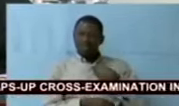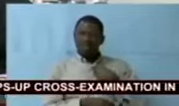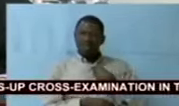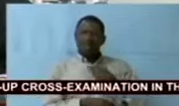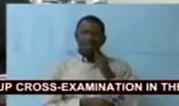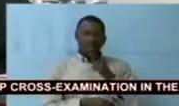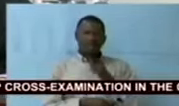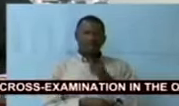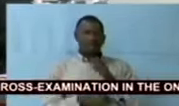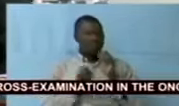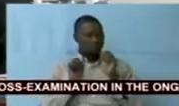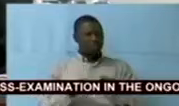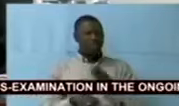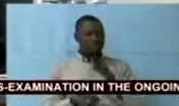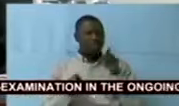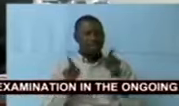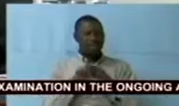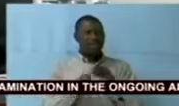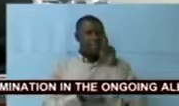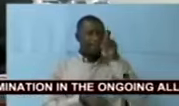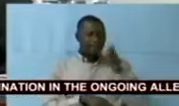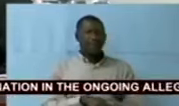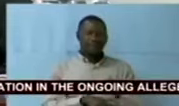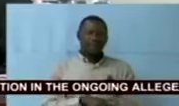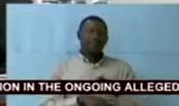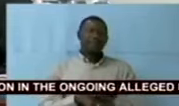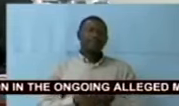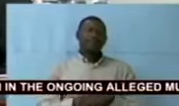that it could be the same person